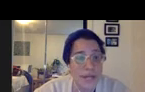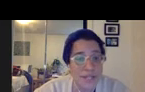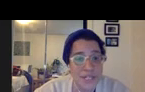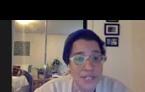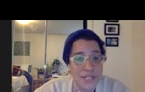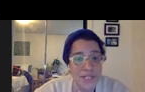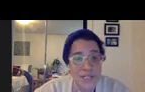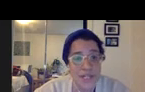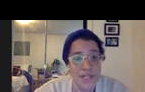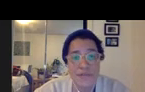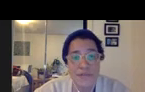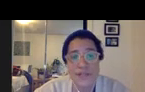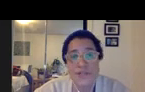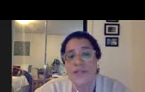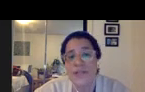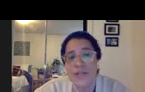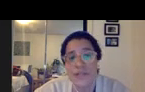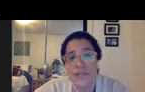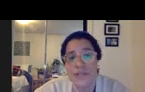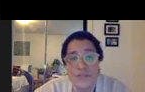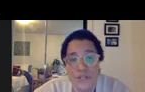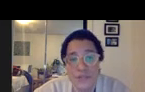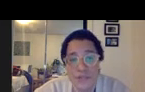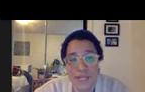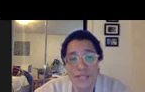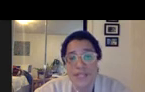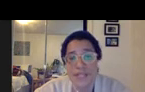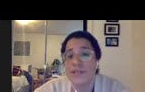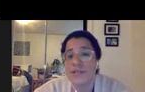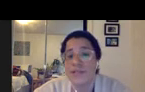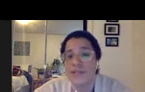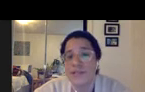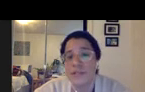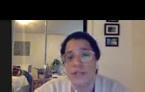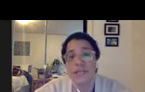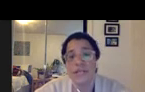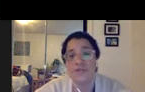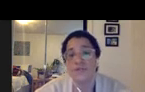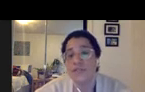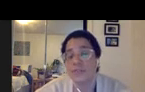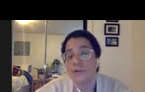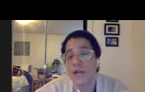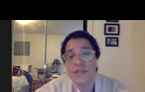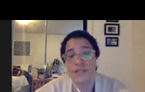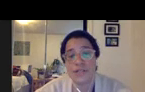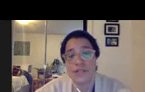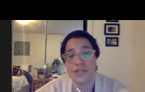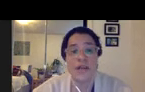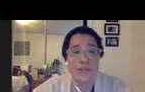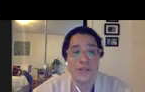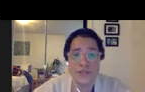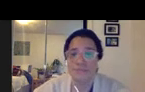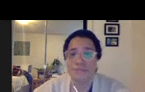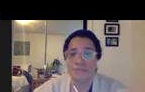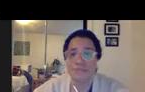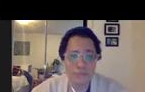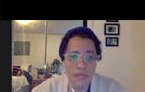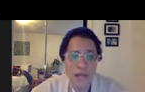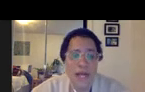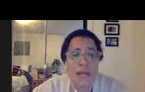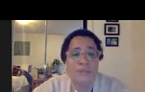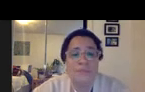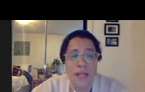streets policies as advisors, safe streets plans as advisors, and safe streets projects as advisors.